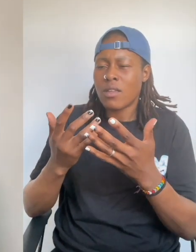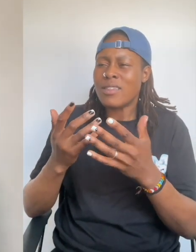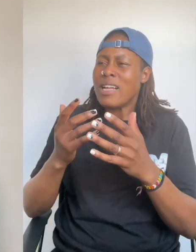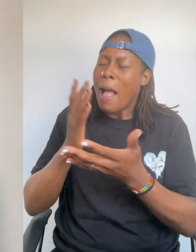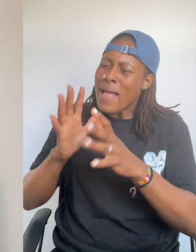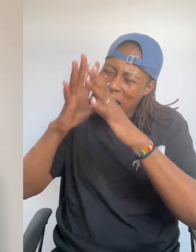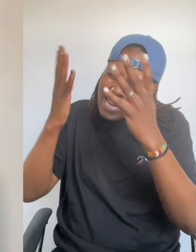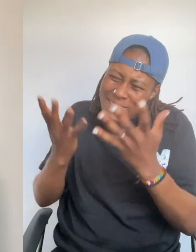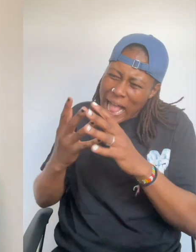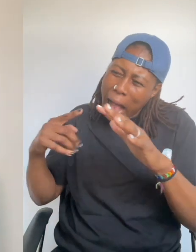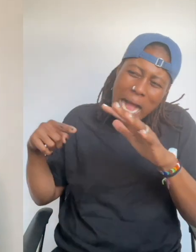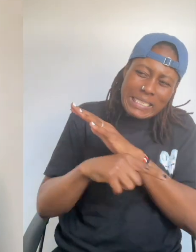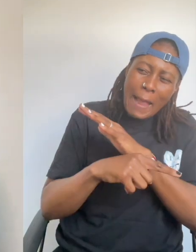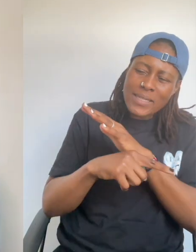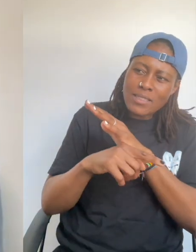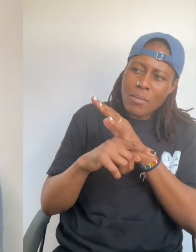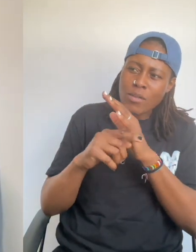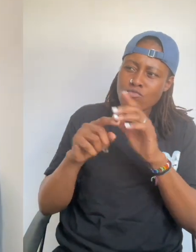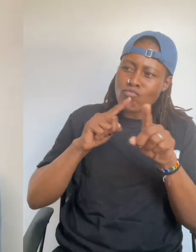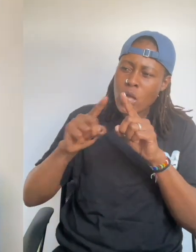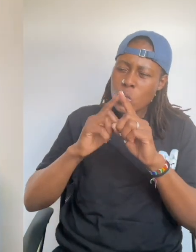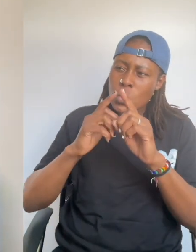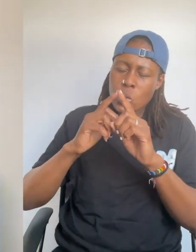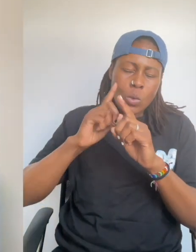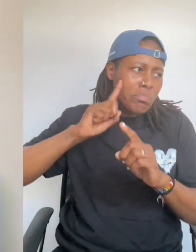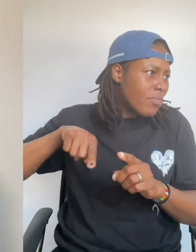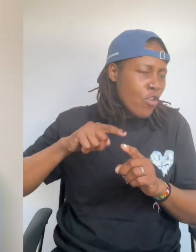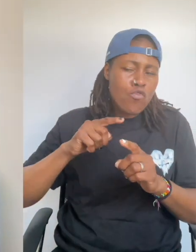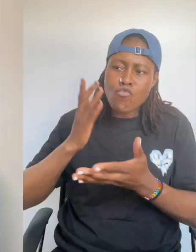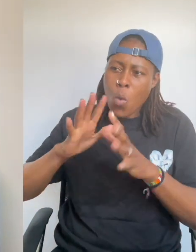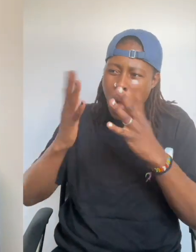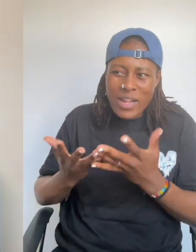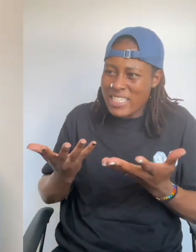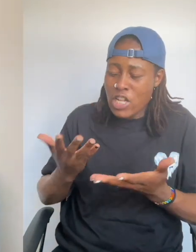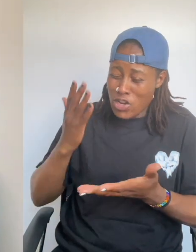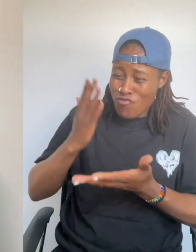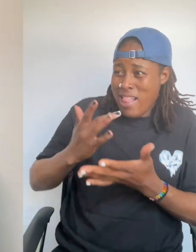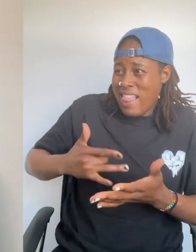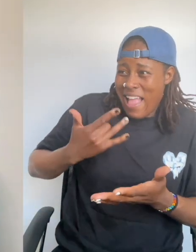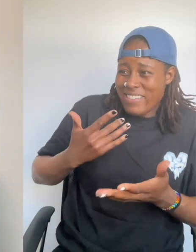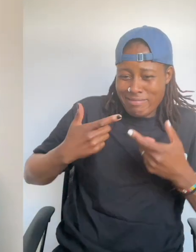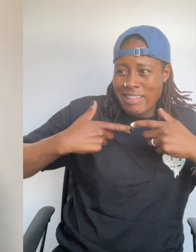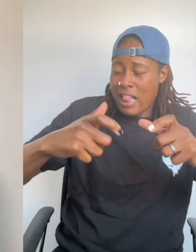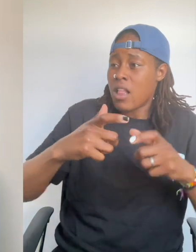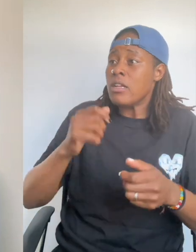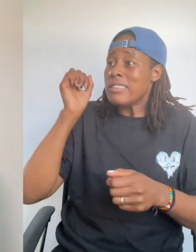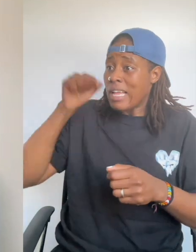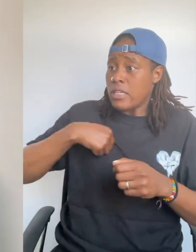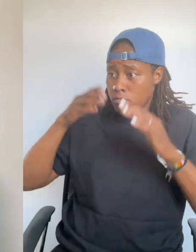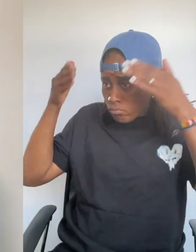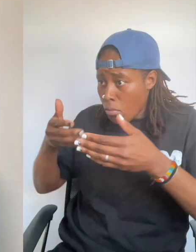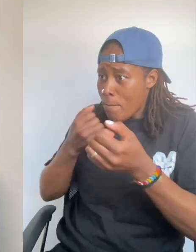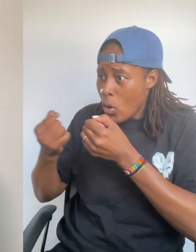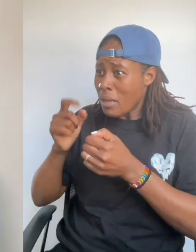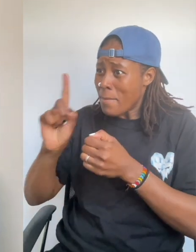can't say it's an escapism, because real life is real life. It's as much as like, my head is in boxing, there's still stuff outside of